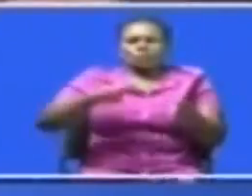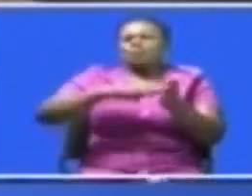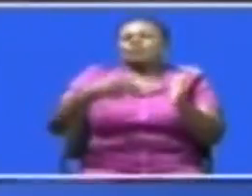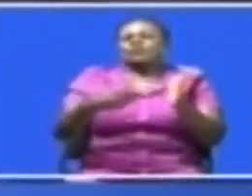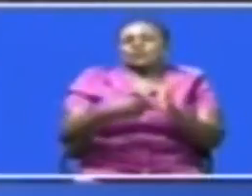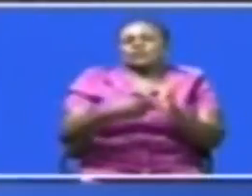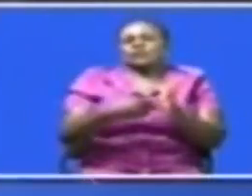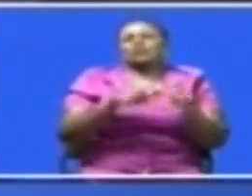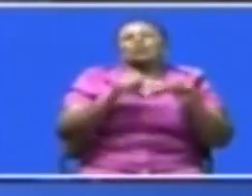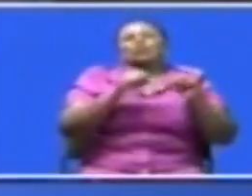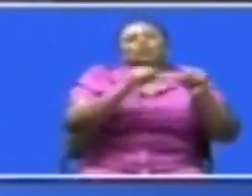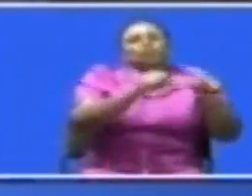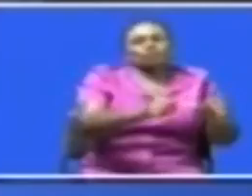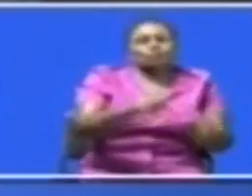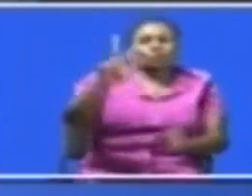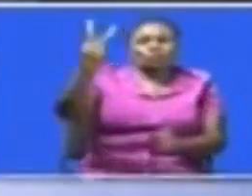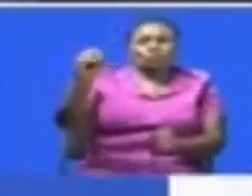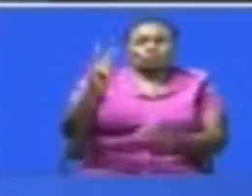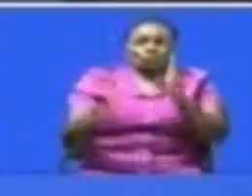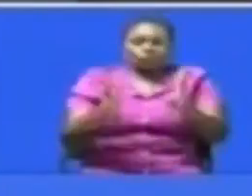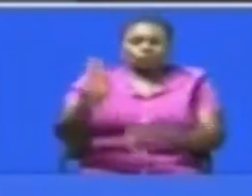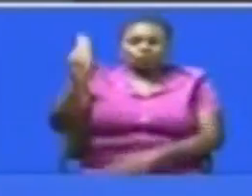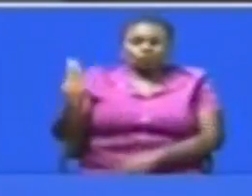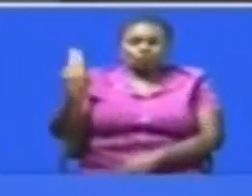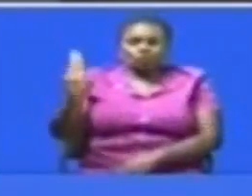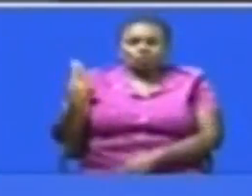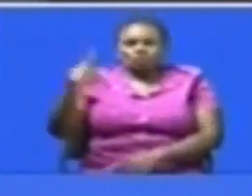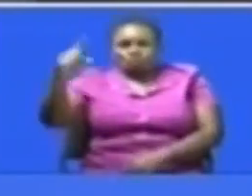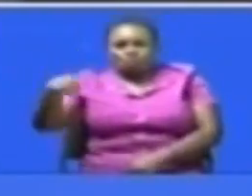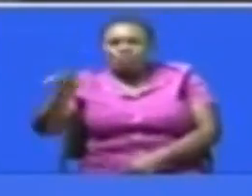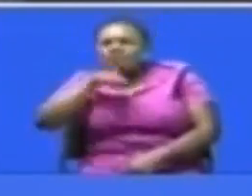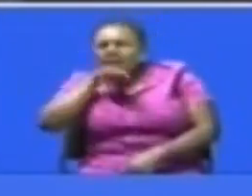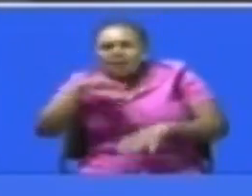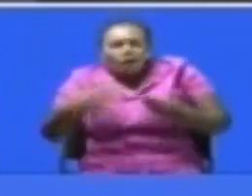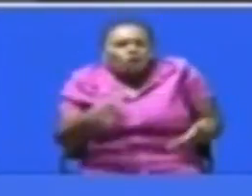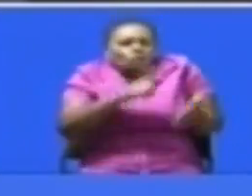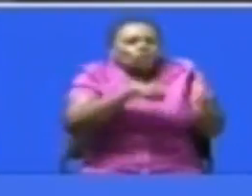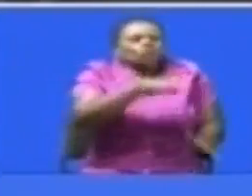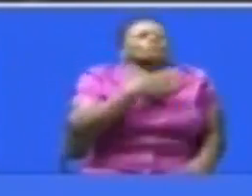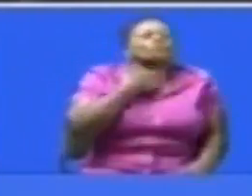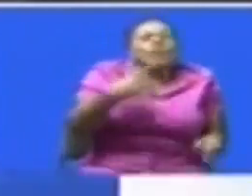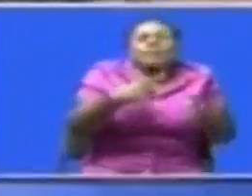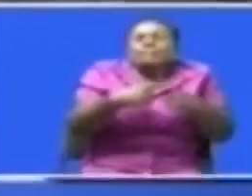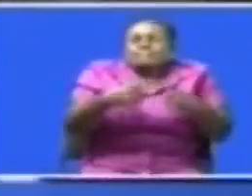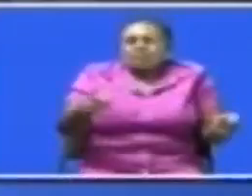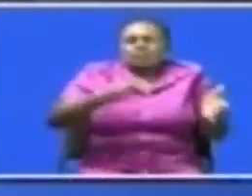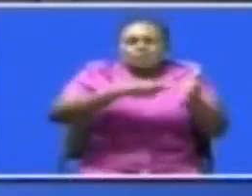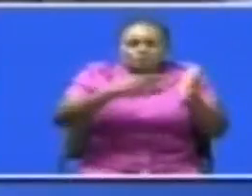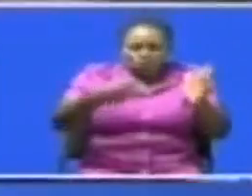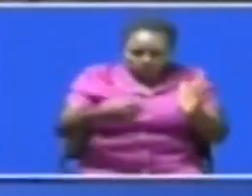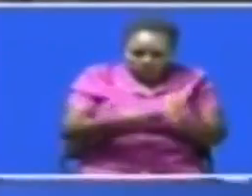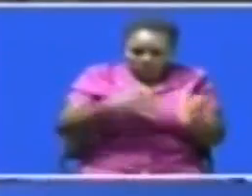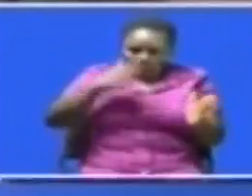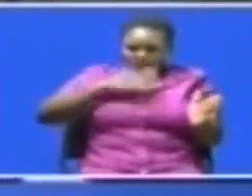iendelee. Waje ifike 2022, wewe Uhuru endos Raila ama uendos mwenye unataka. Lakini projects yenye siko